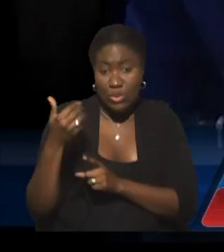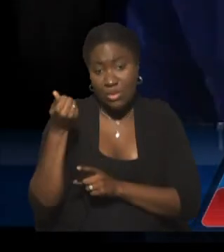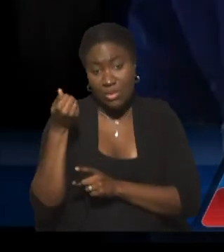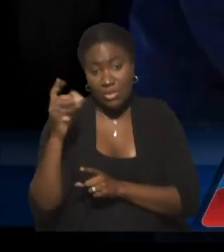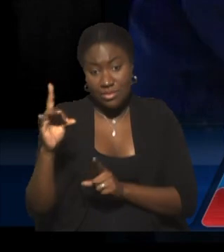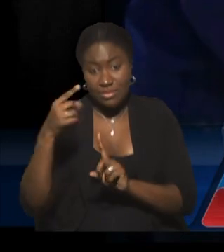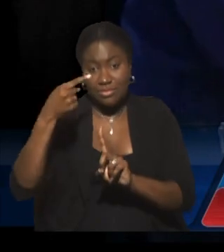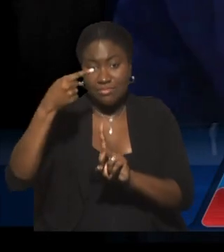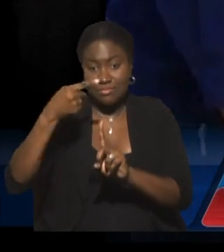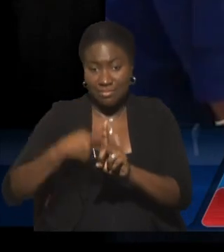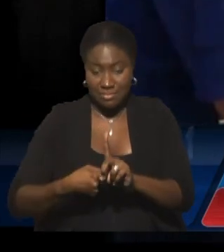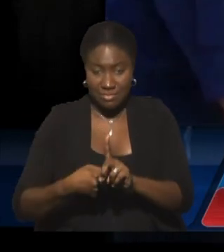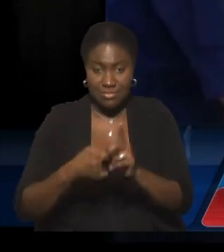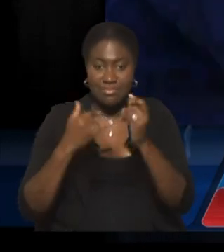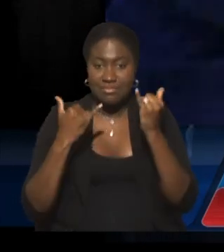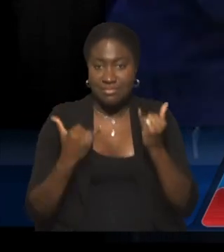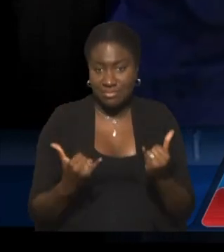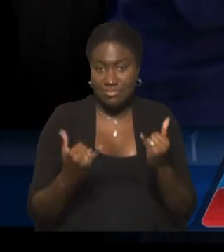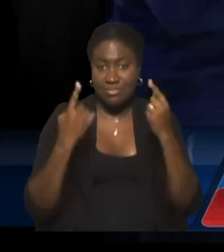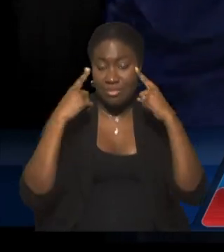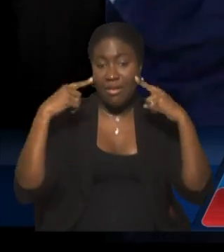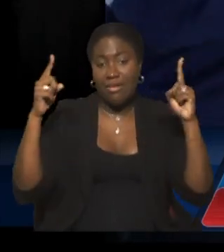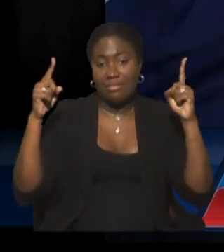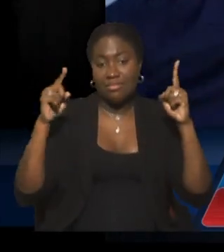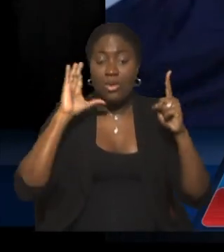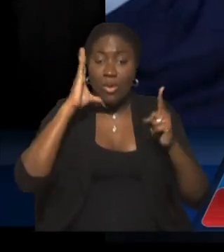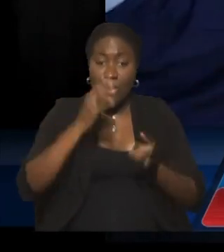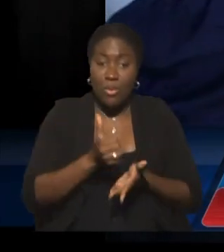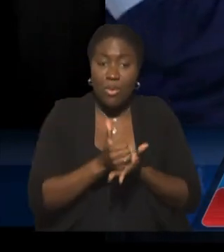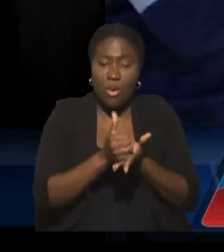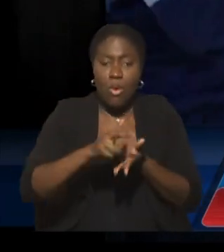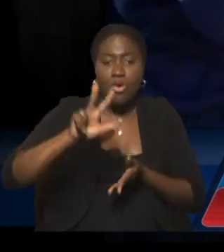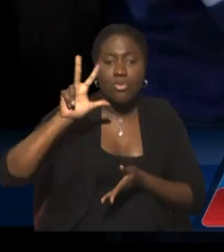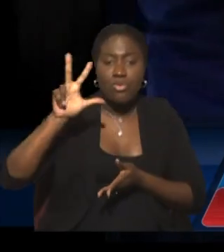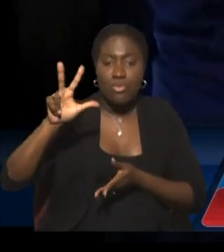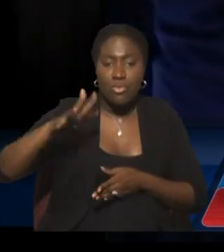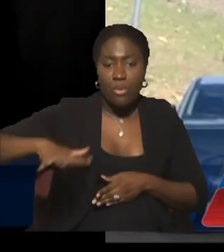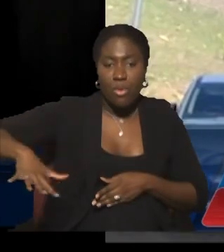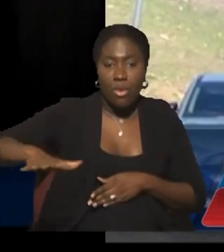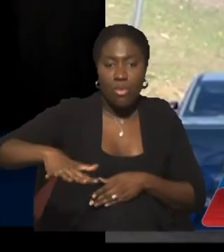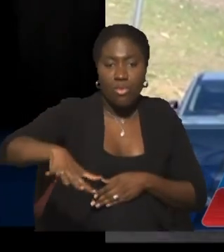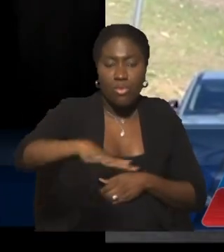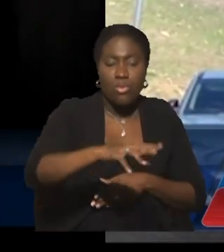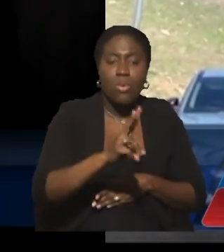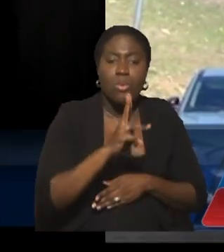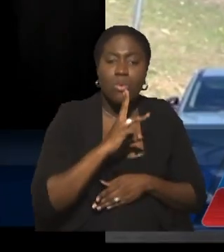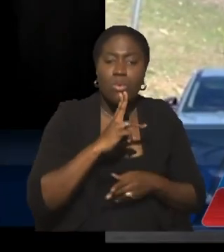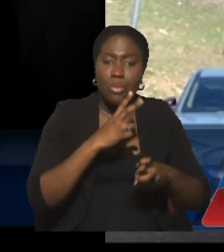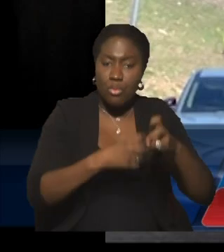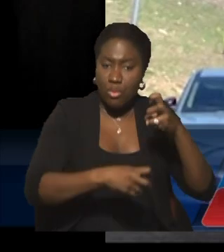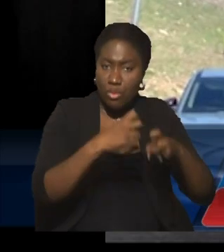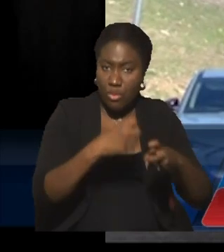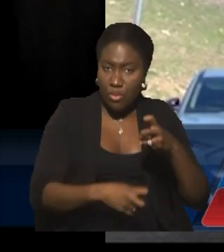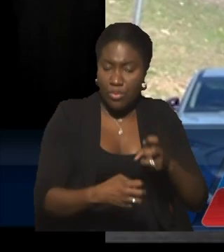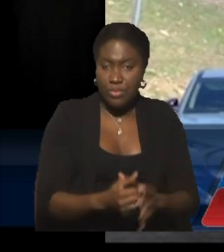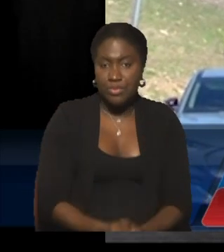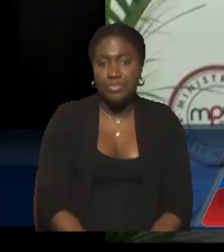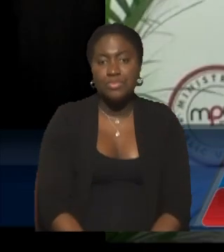Shodor Water Treatment Facility is expected to service three zones that have water supply challenges.